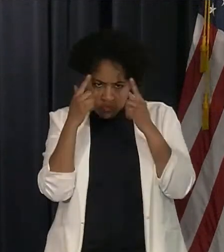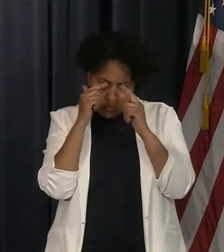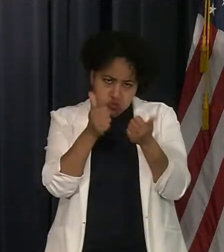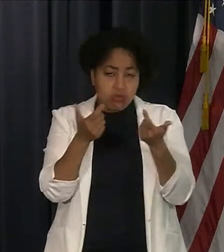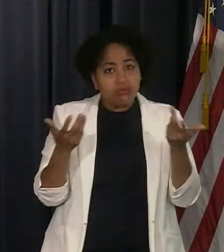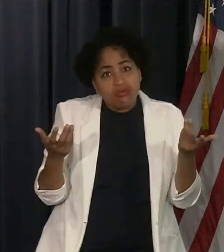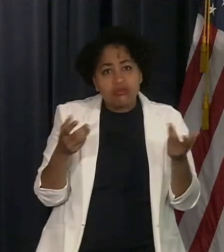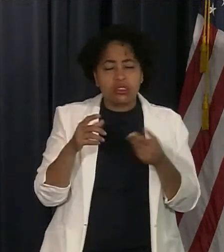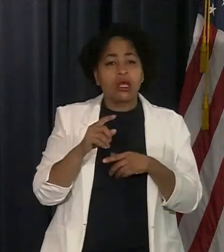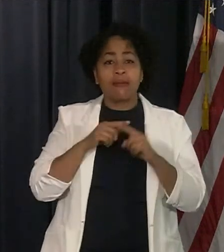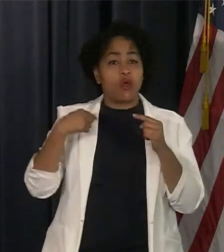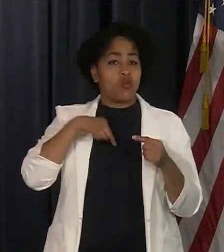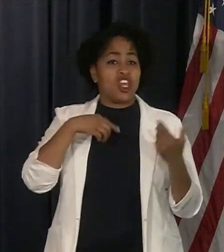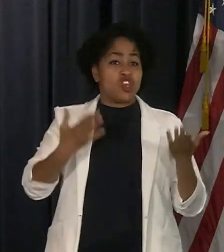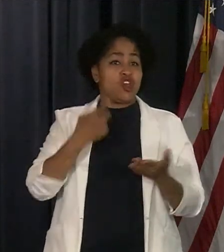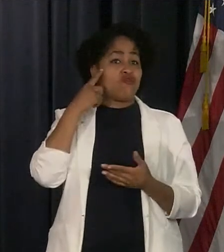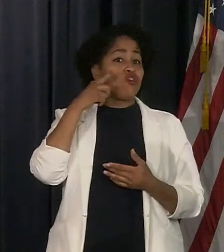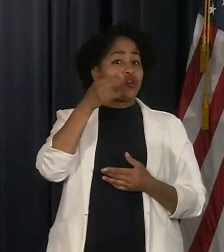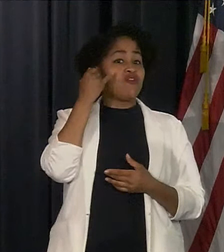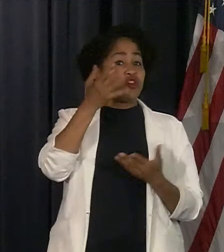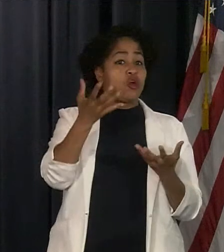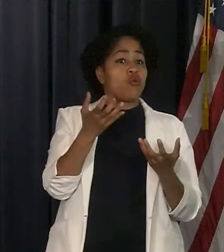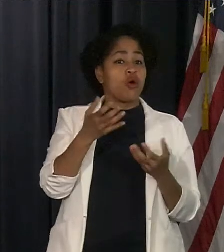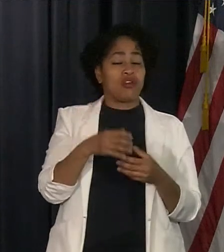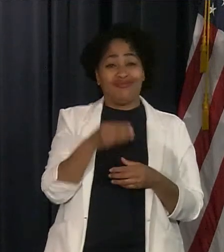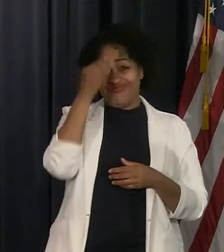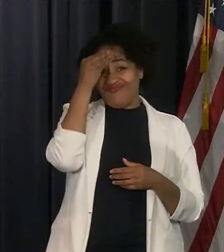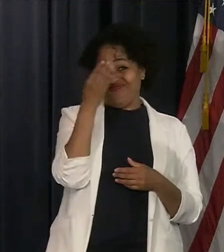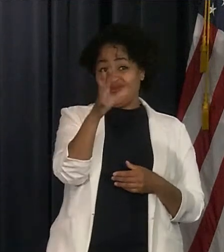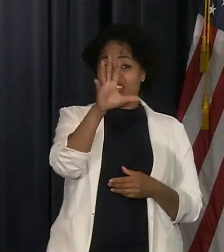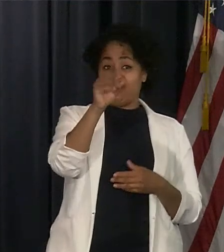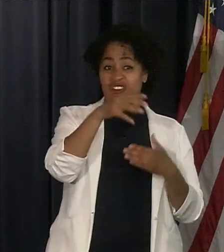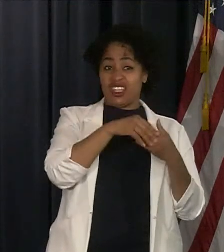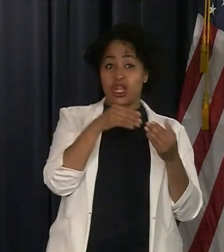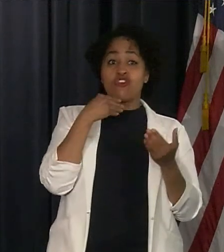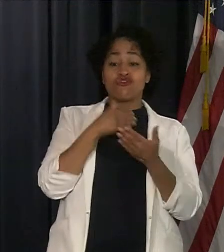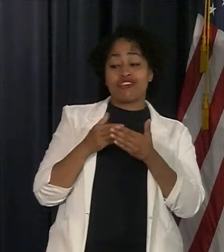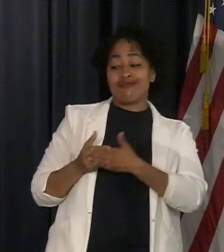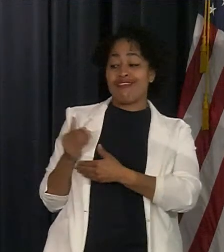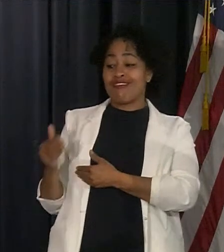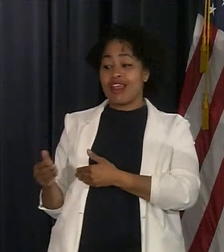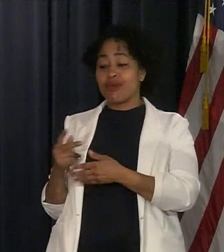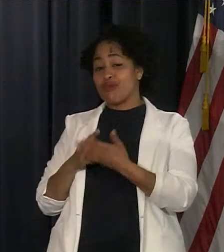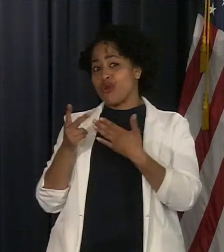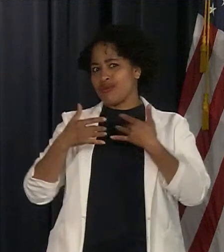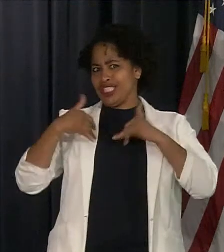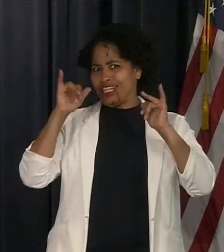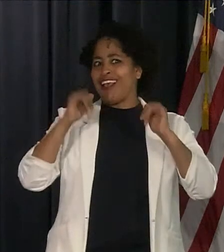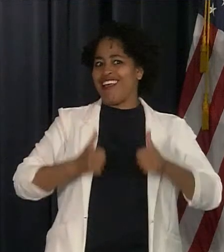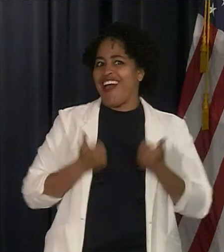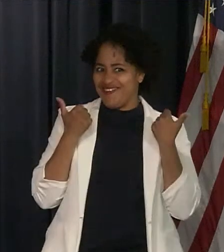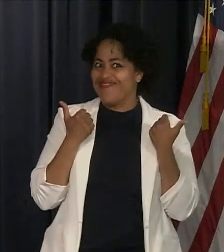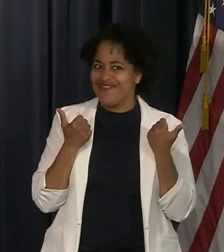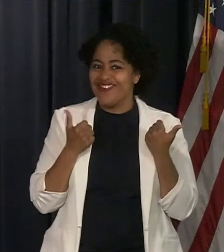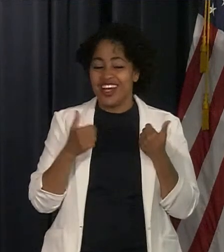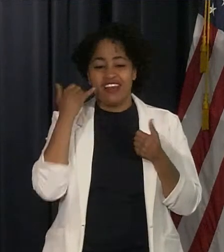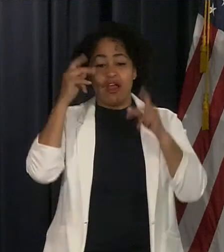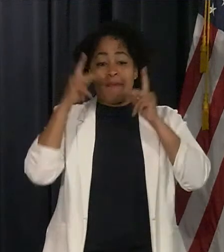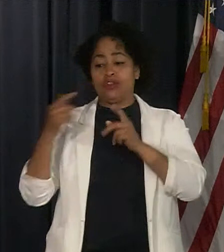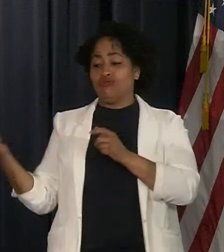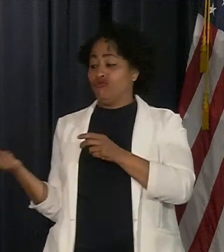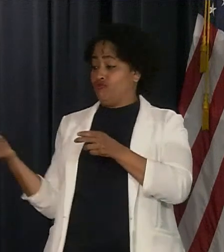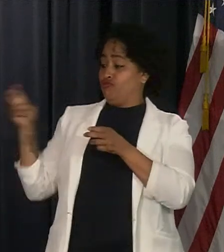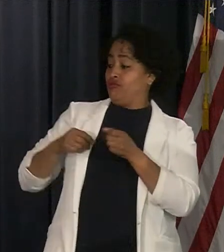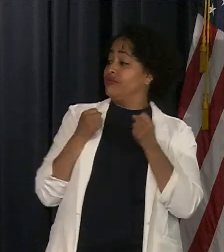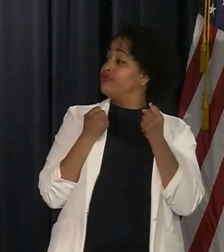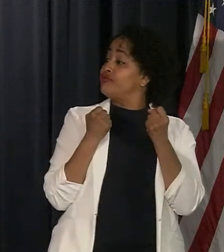But we will be there for you if you want it. The $50 Good Neighbor program is still in place. So if somebody drives you to the site, they will get a $50